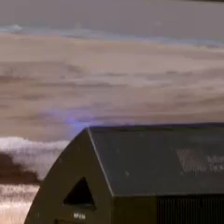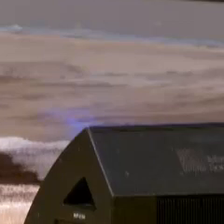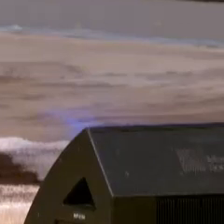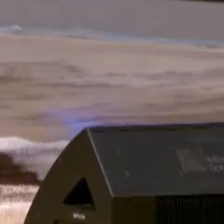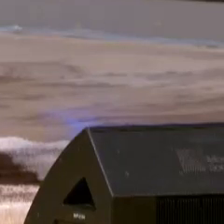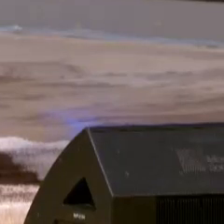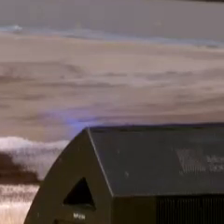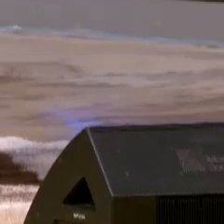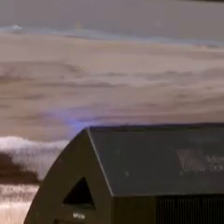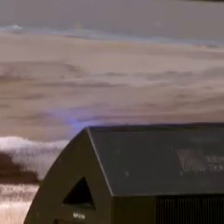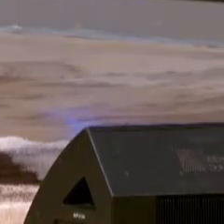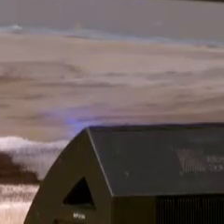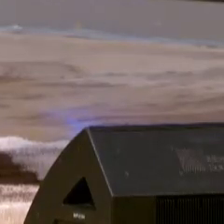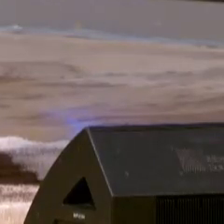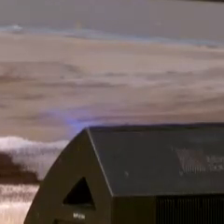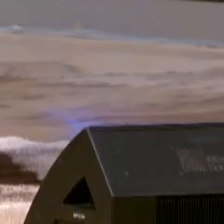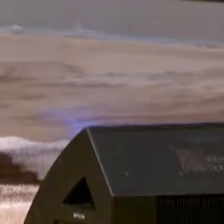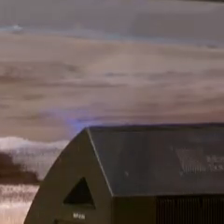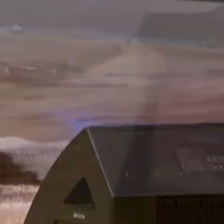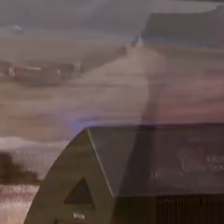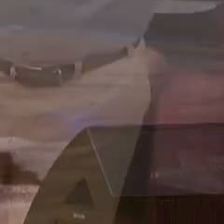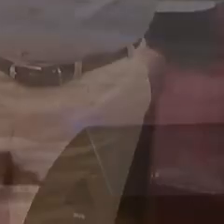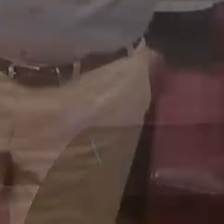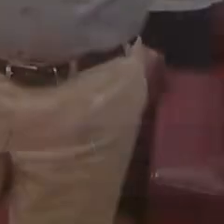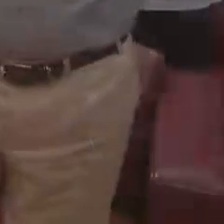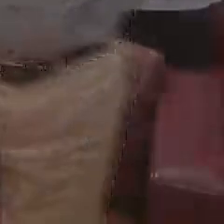That's not loud enough, and everybody said,